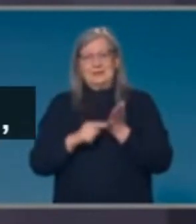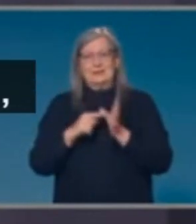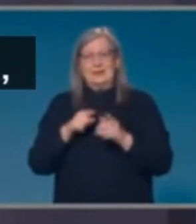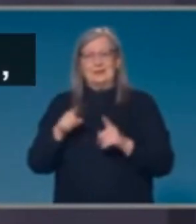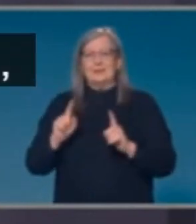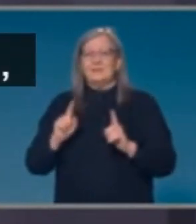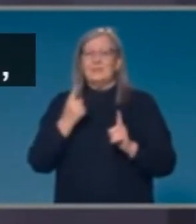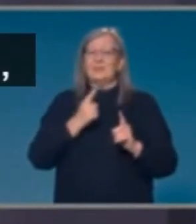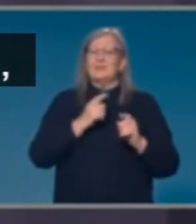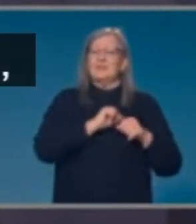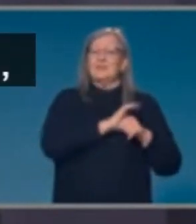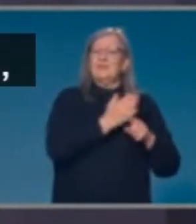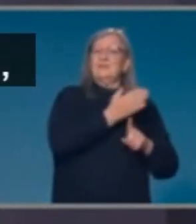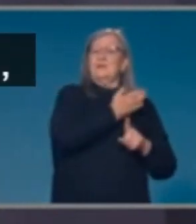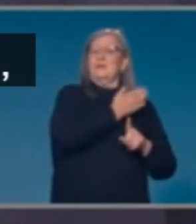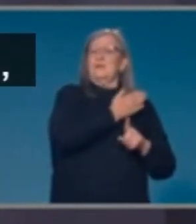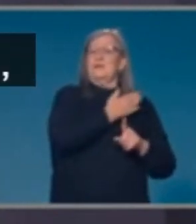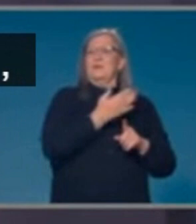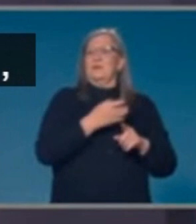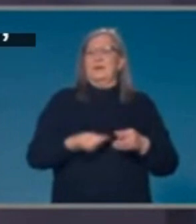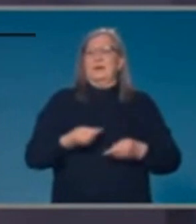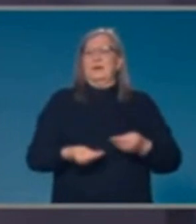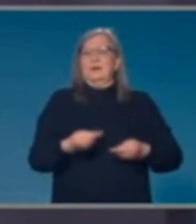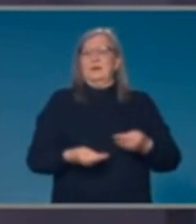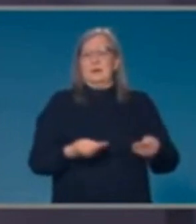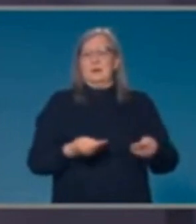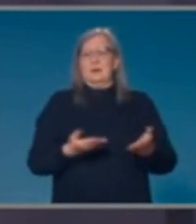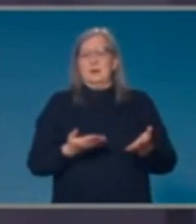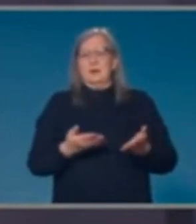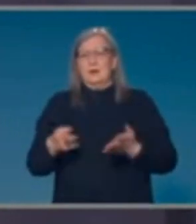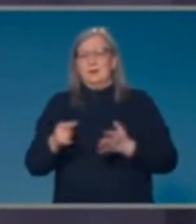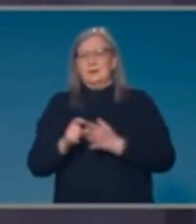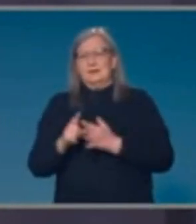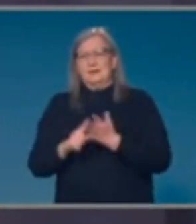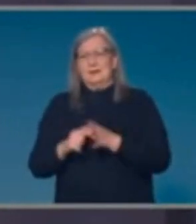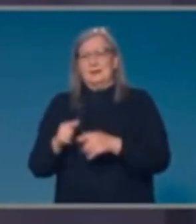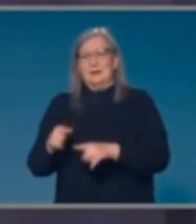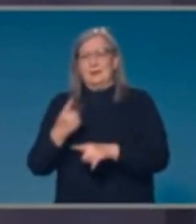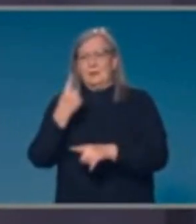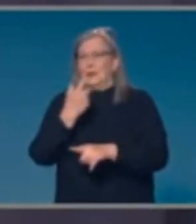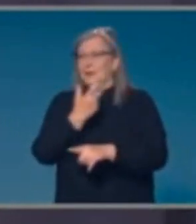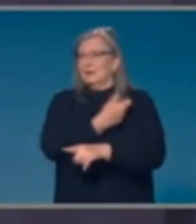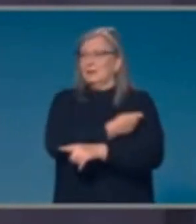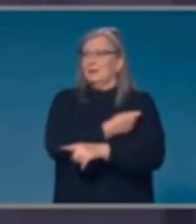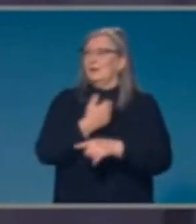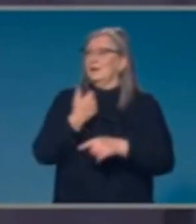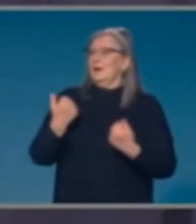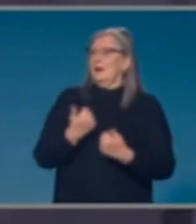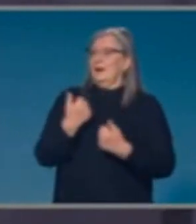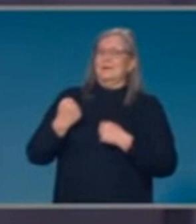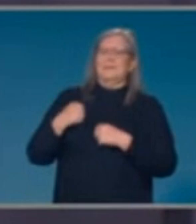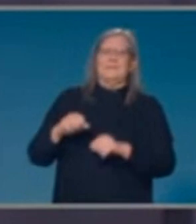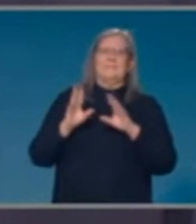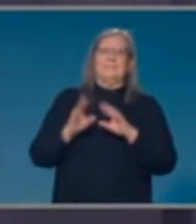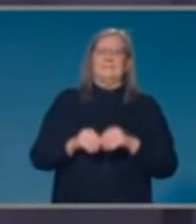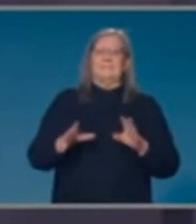variants we've seen. So vaccine alone will not be enough to completely suppress the